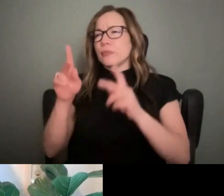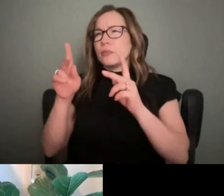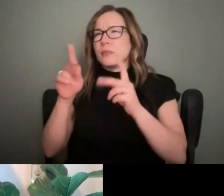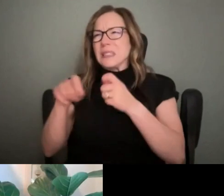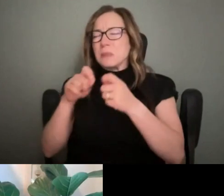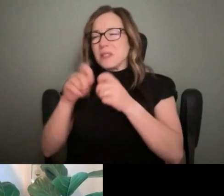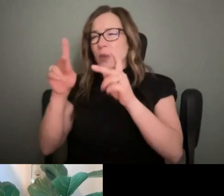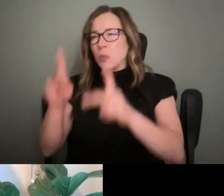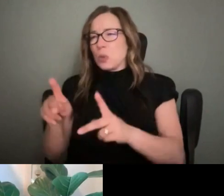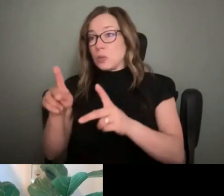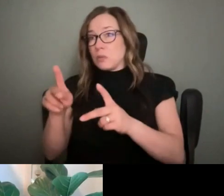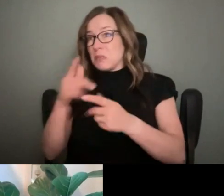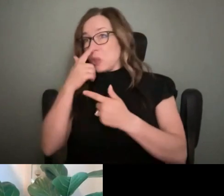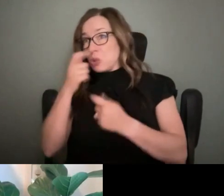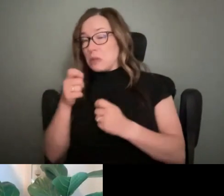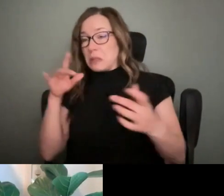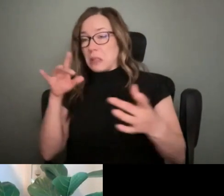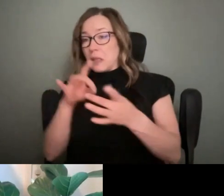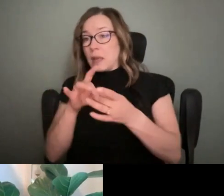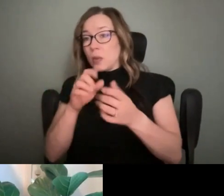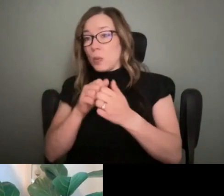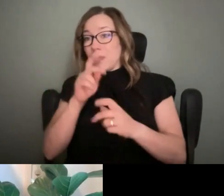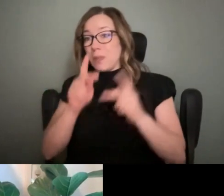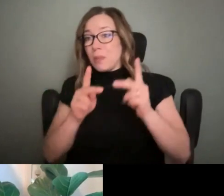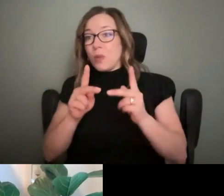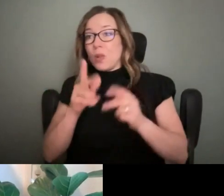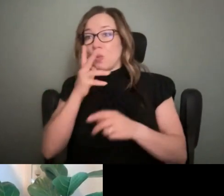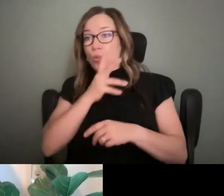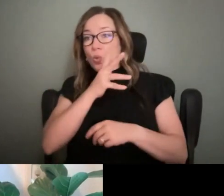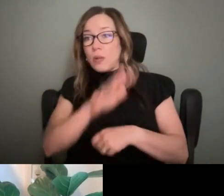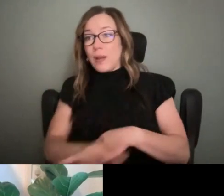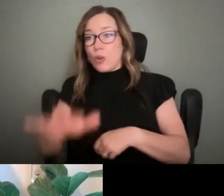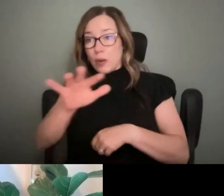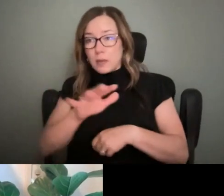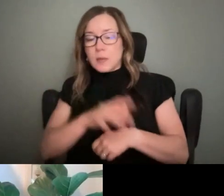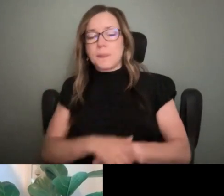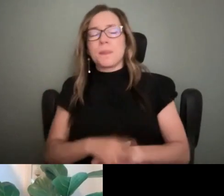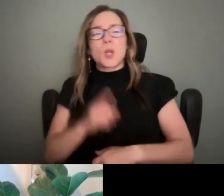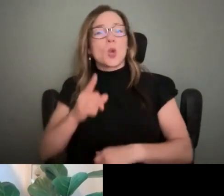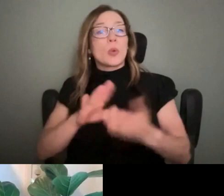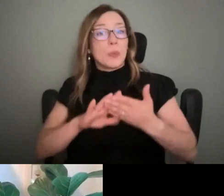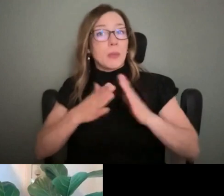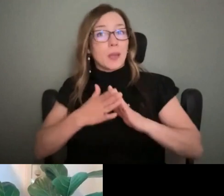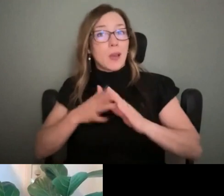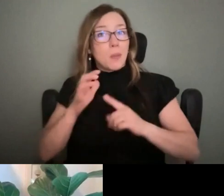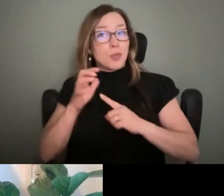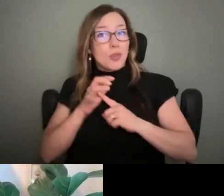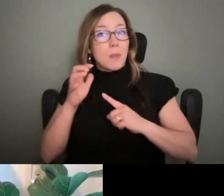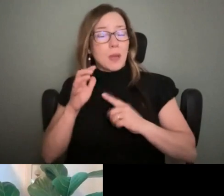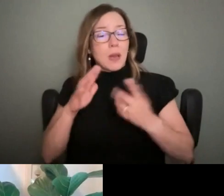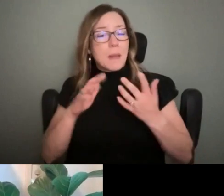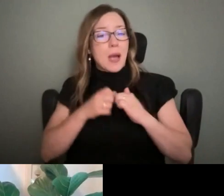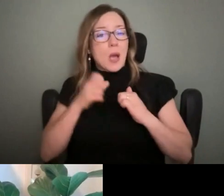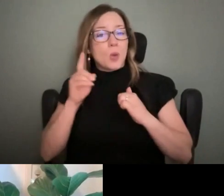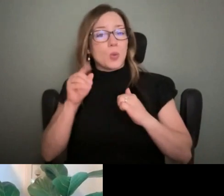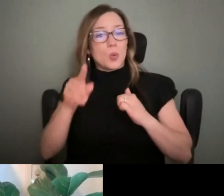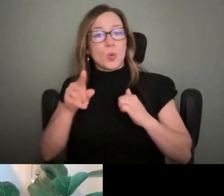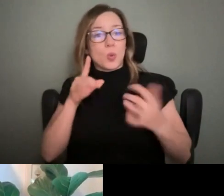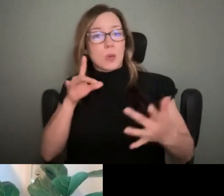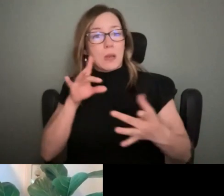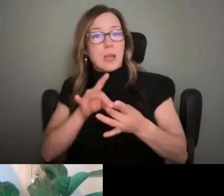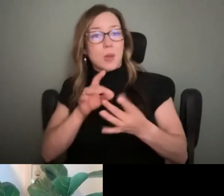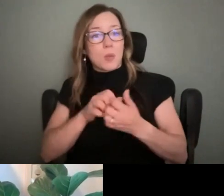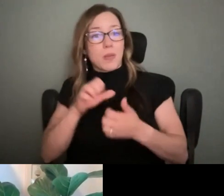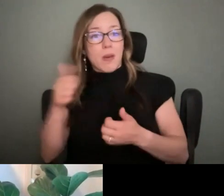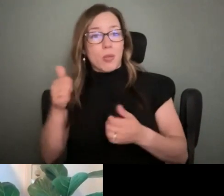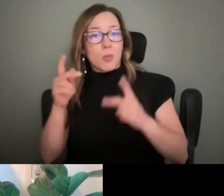in connecting with others in rural areas as an example, but kind of like, as you become a champion, how do you connect with others? So maybe just a